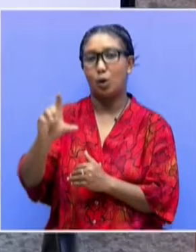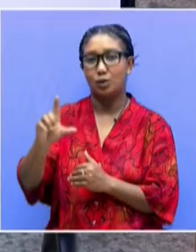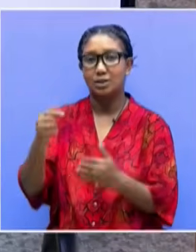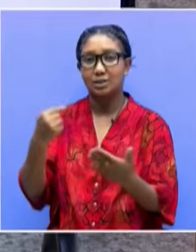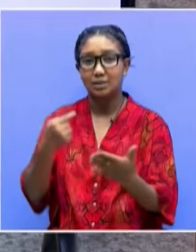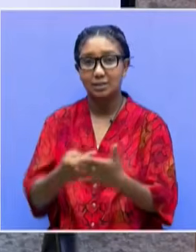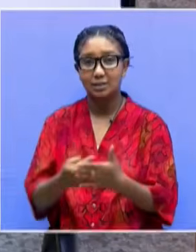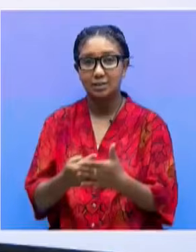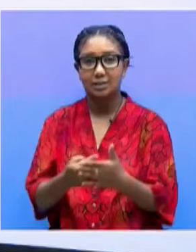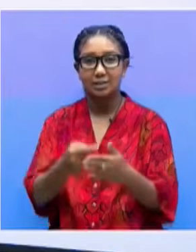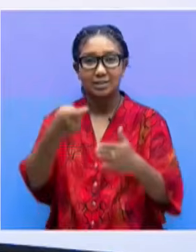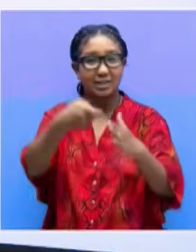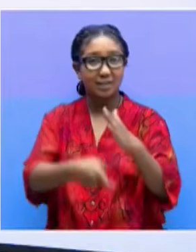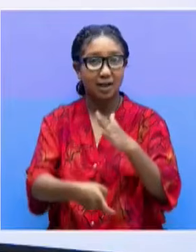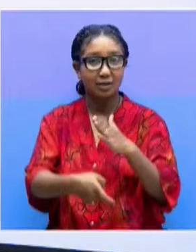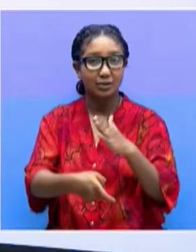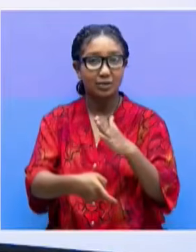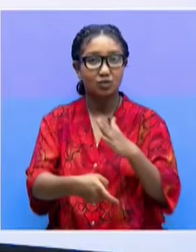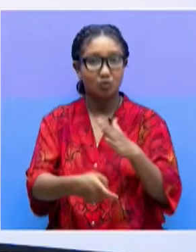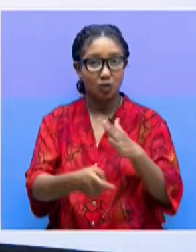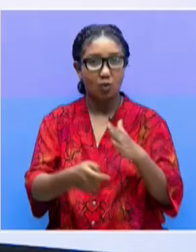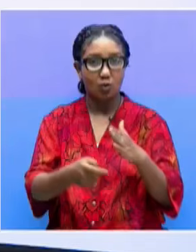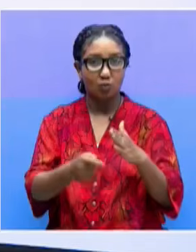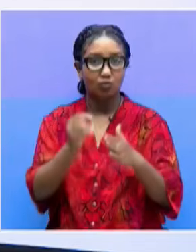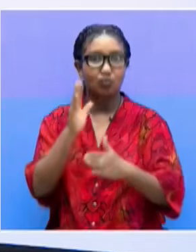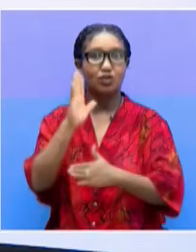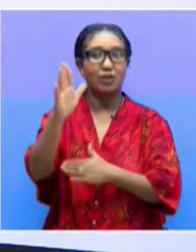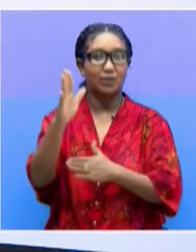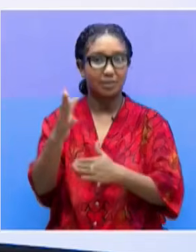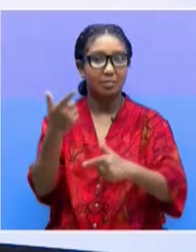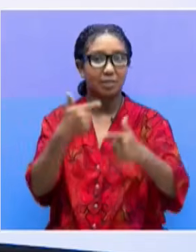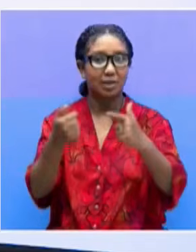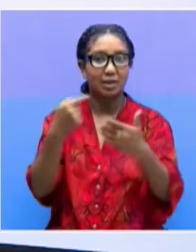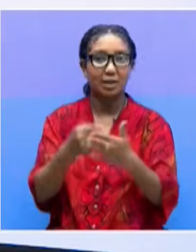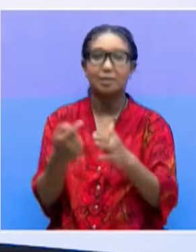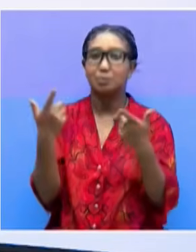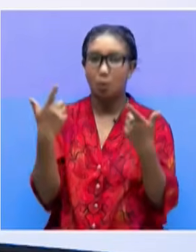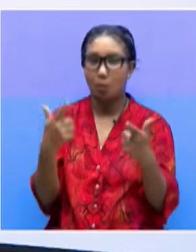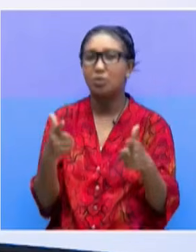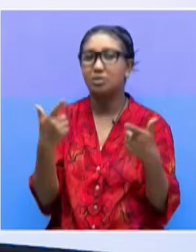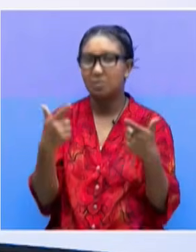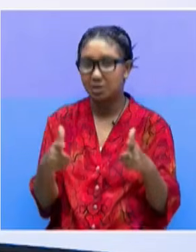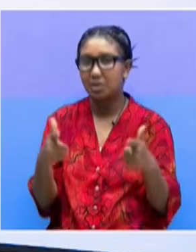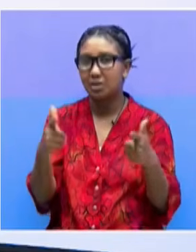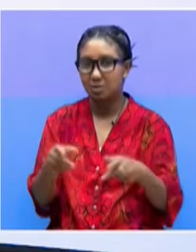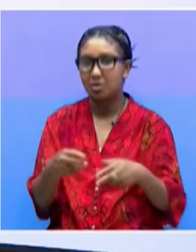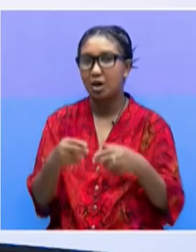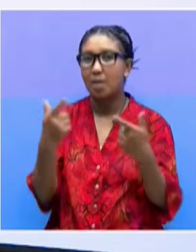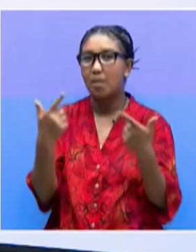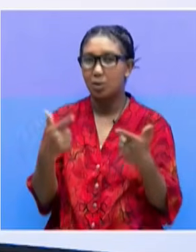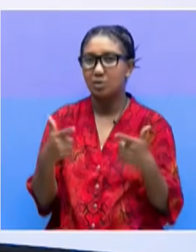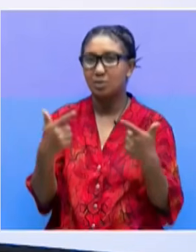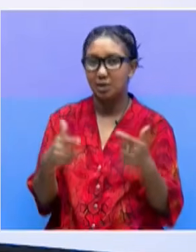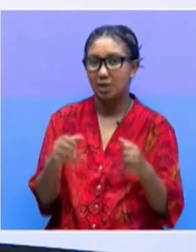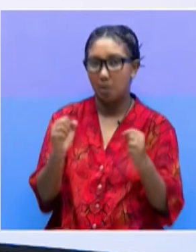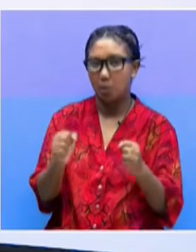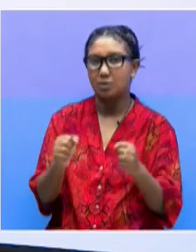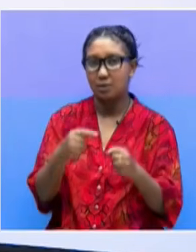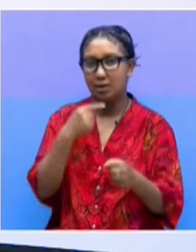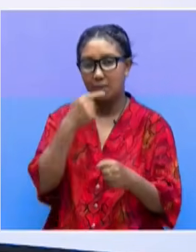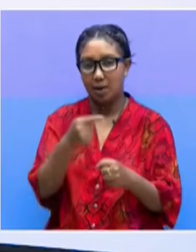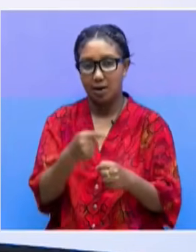here, since the result is going to happen in the future, there is a possibility. That's why we call it possibility